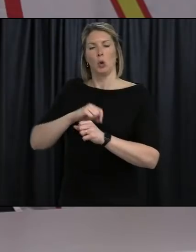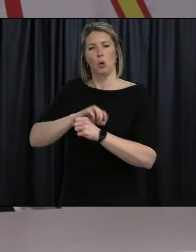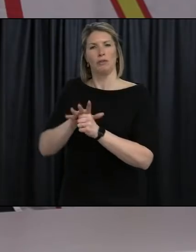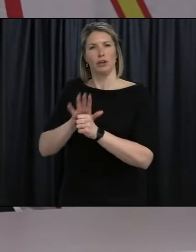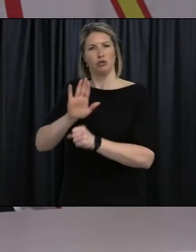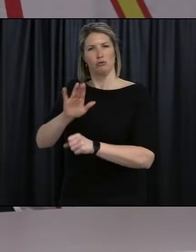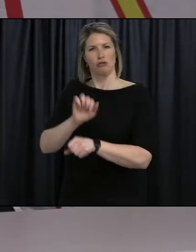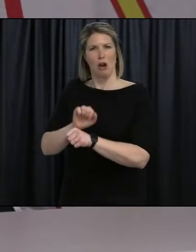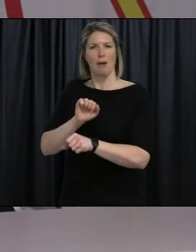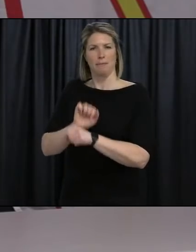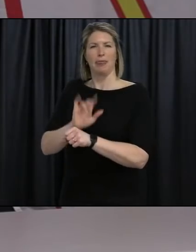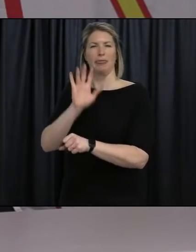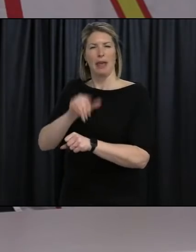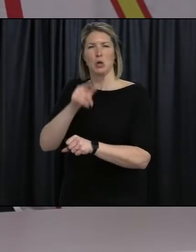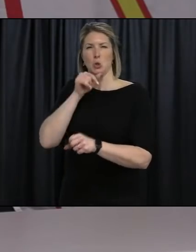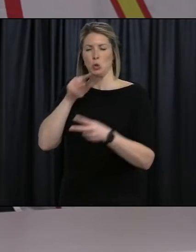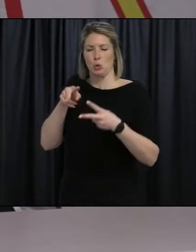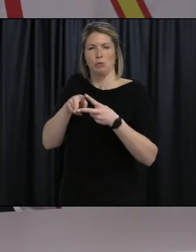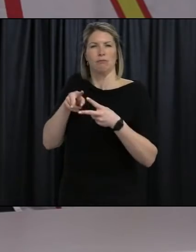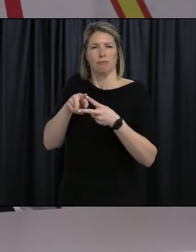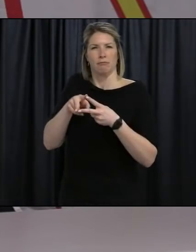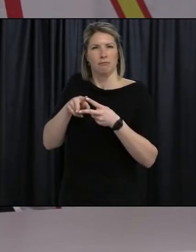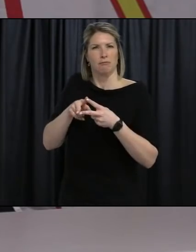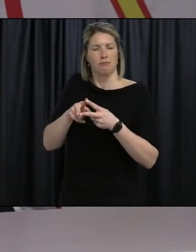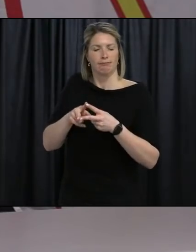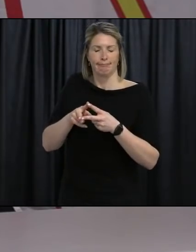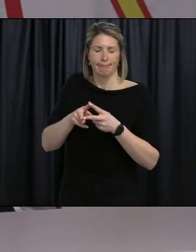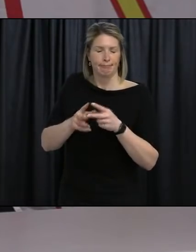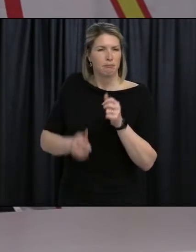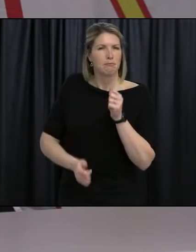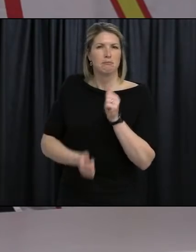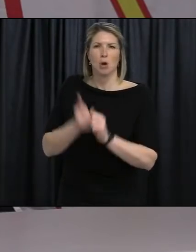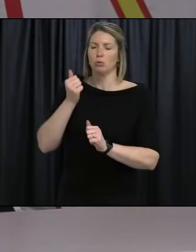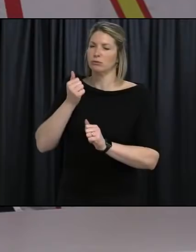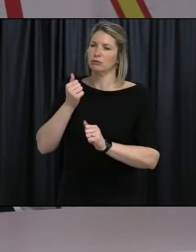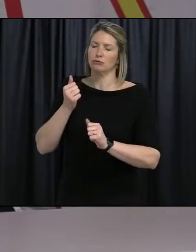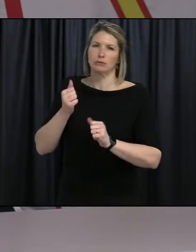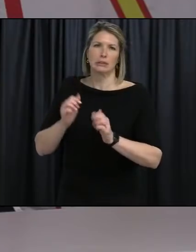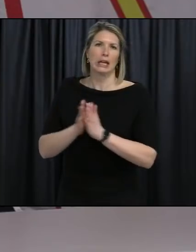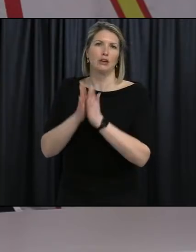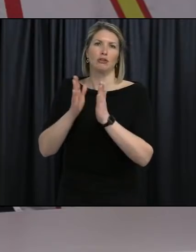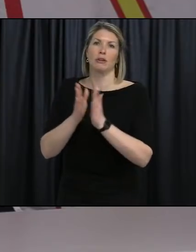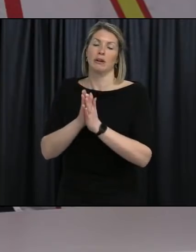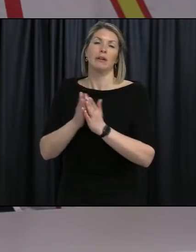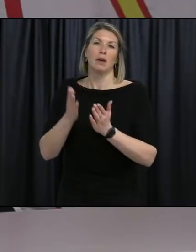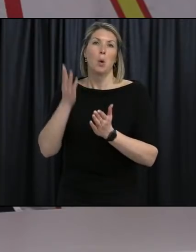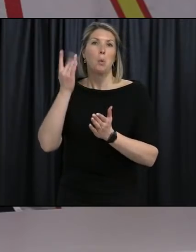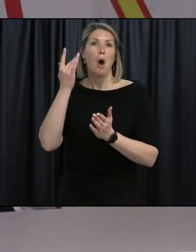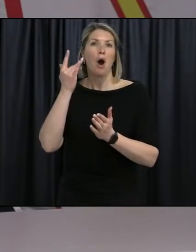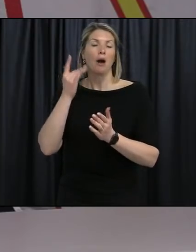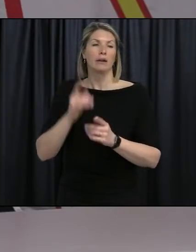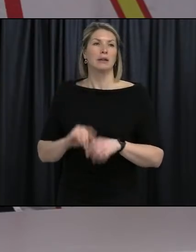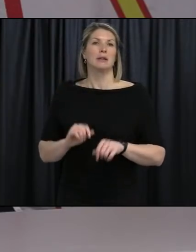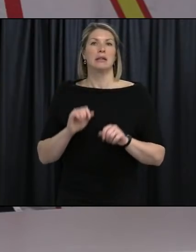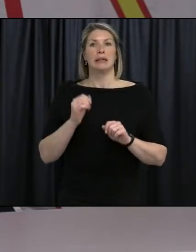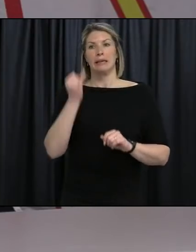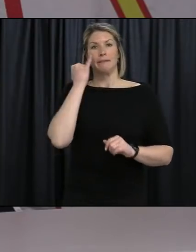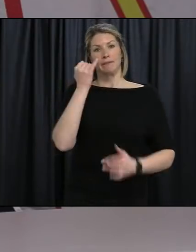they're the ones who we worry about the most. They're the ones most at risk for ending up in hospital, in ICU, or dying.